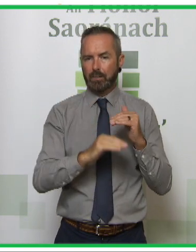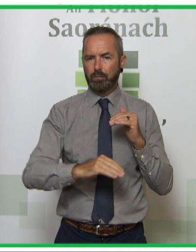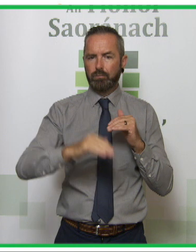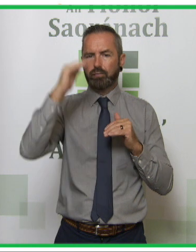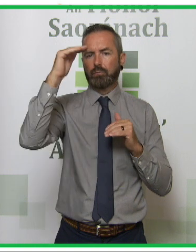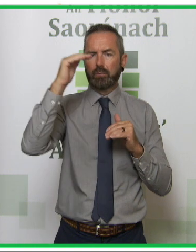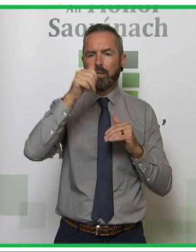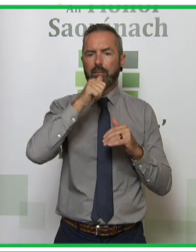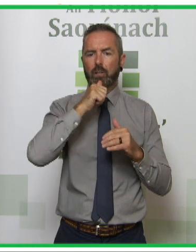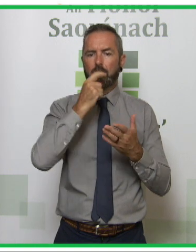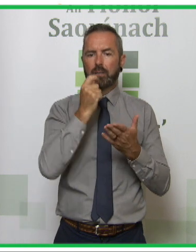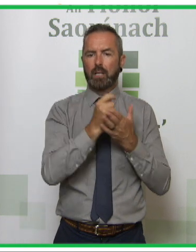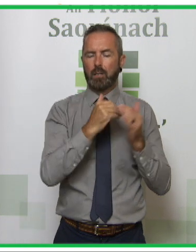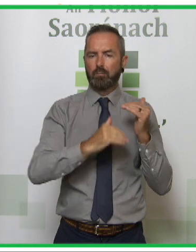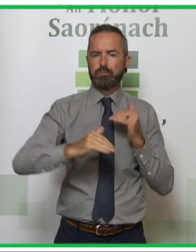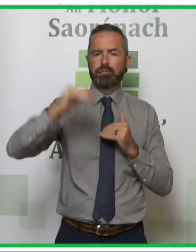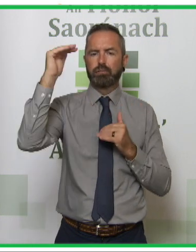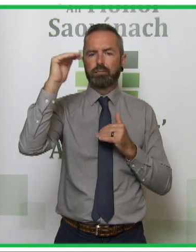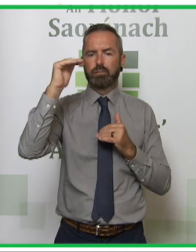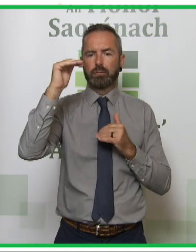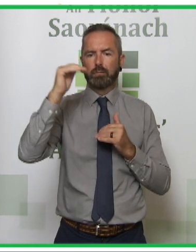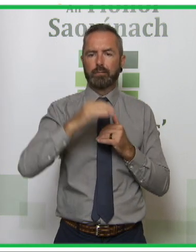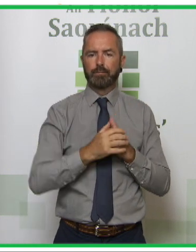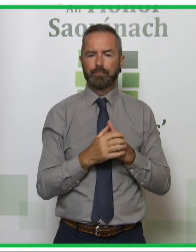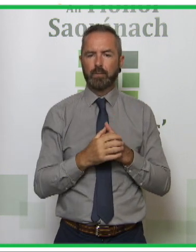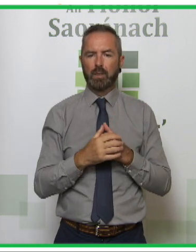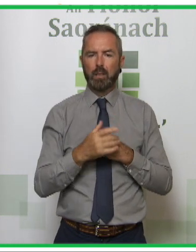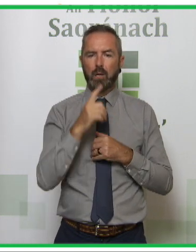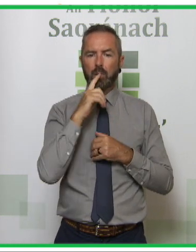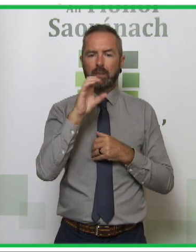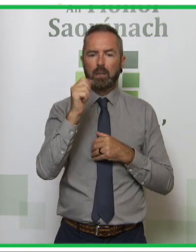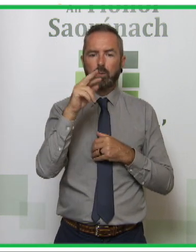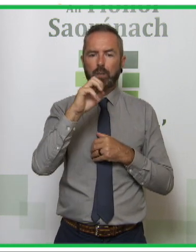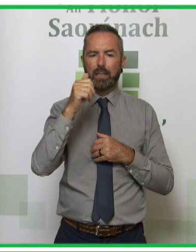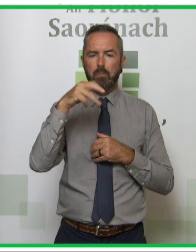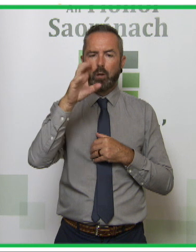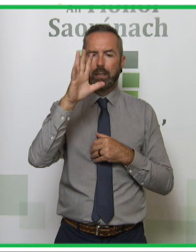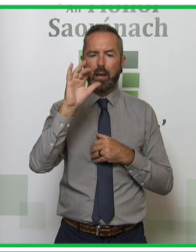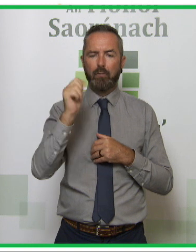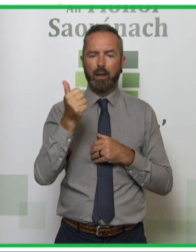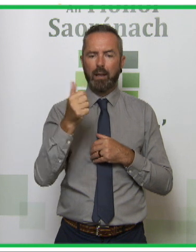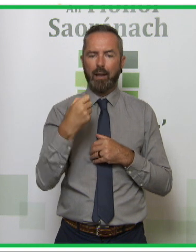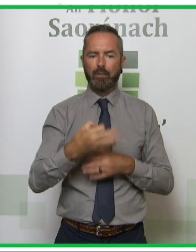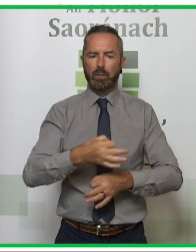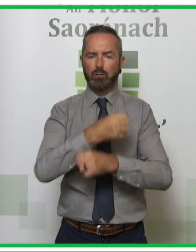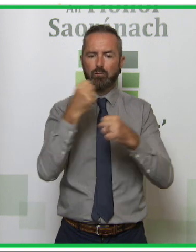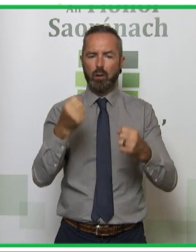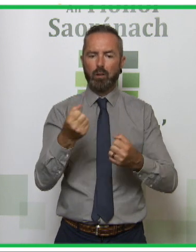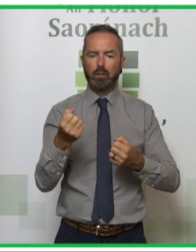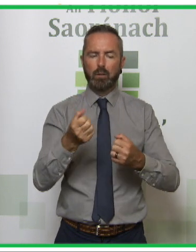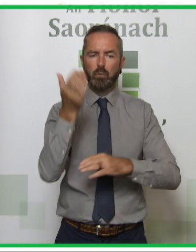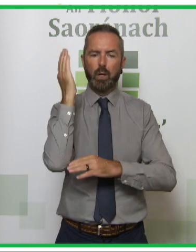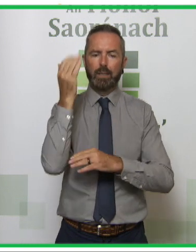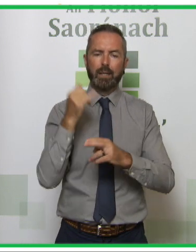for the first time in a long time. So that's something we're keeping an eye on. But actually, Sabrina Molinaro, who's the SPAD coordinator, she gave a great presentation at the National Drugs